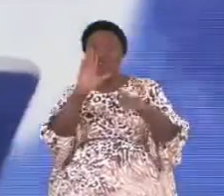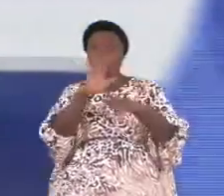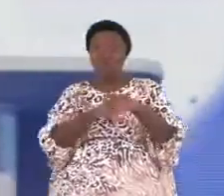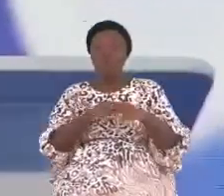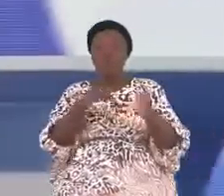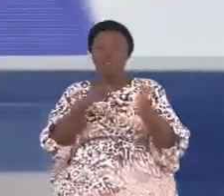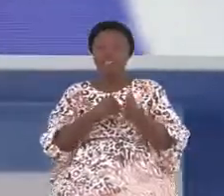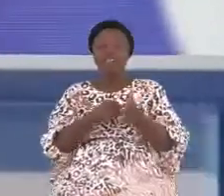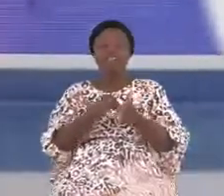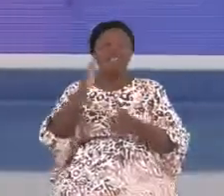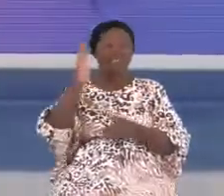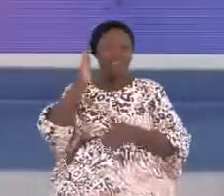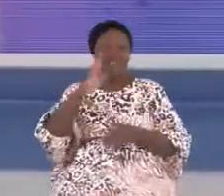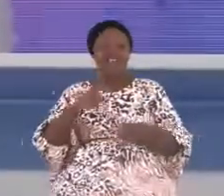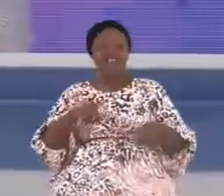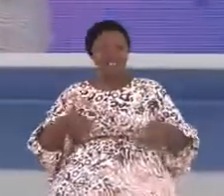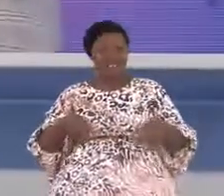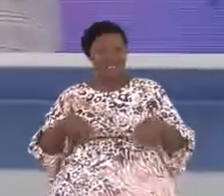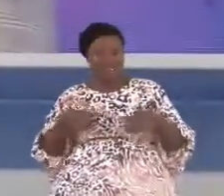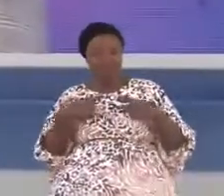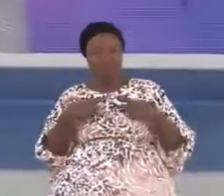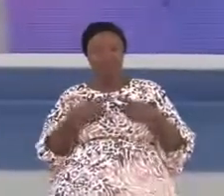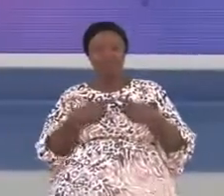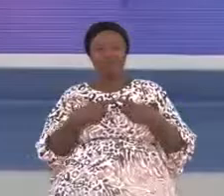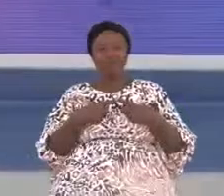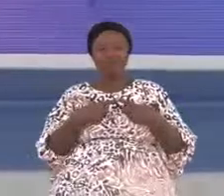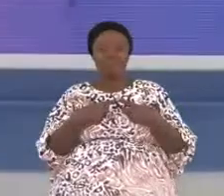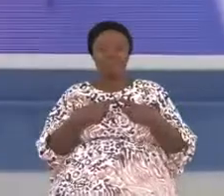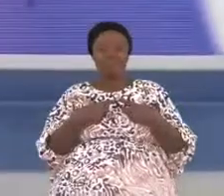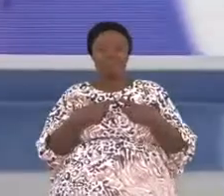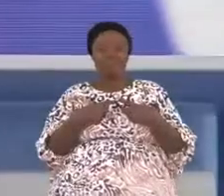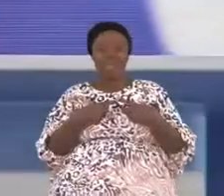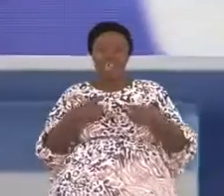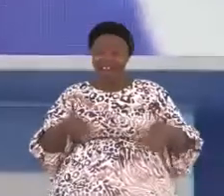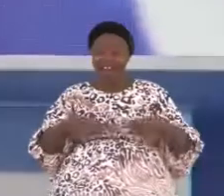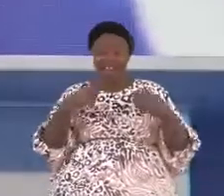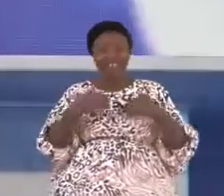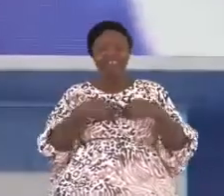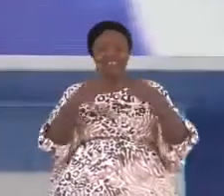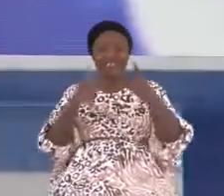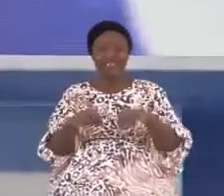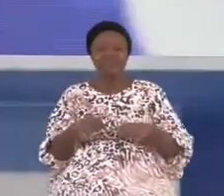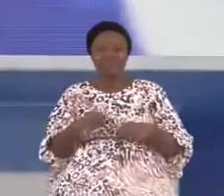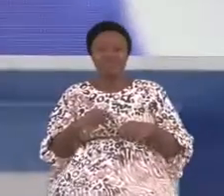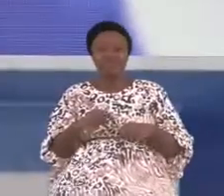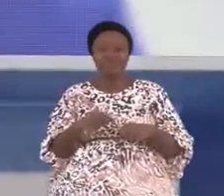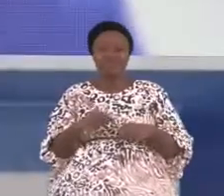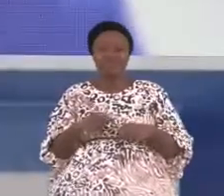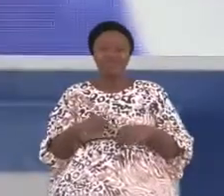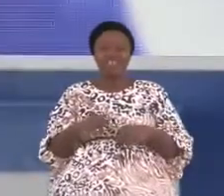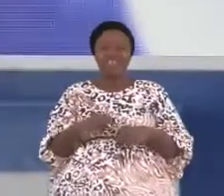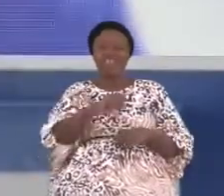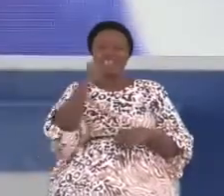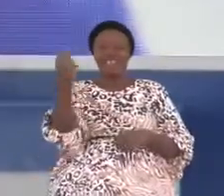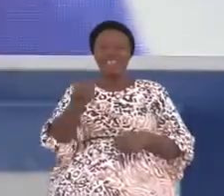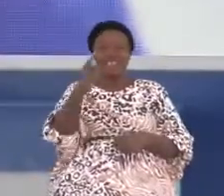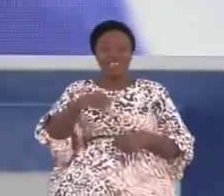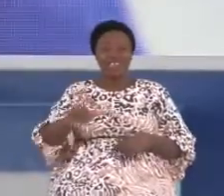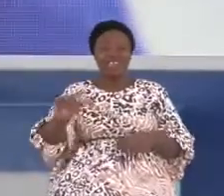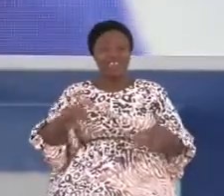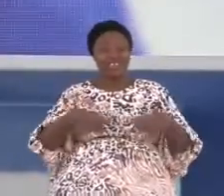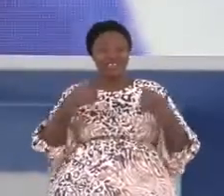upon it, shall live. Life has come. Eternal life has